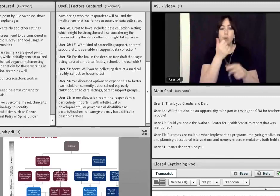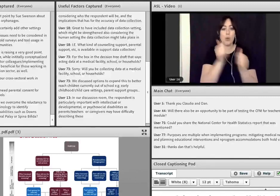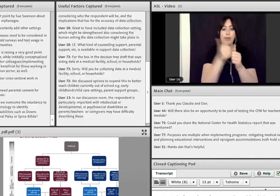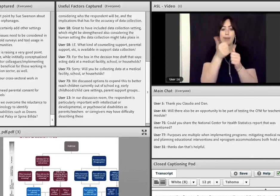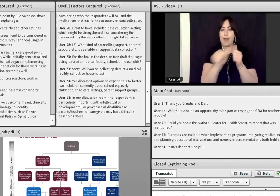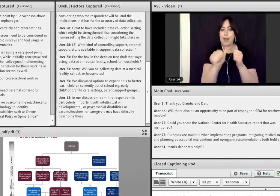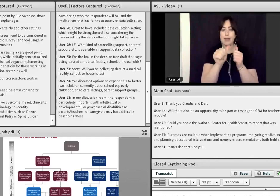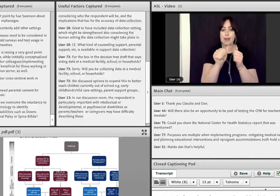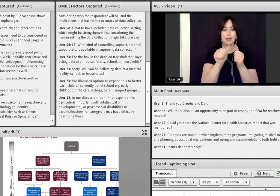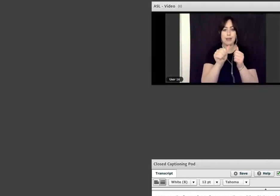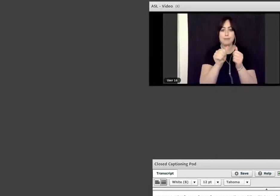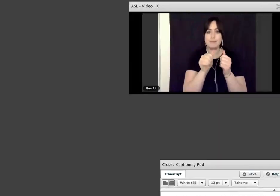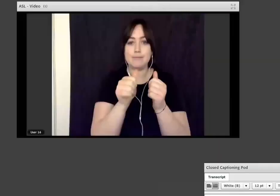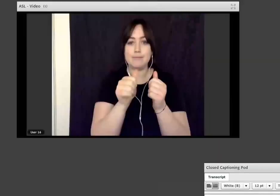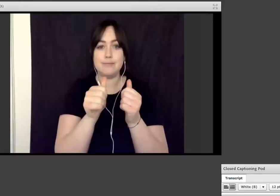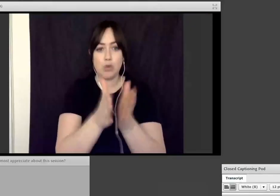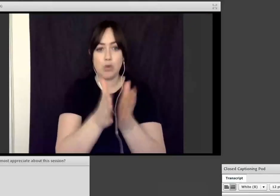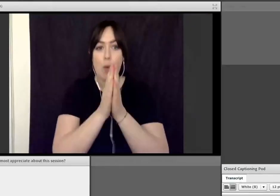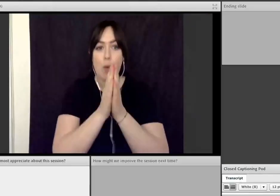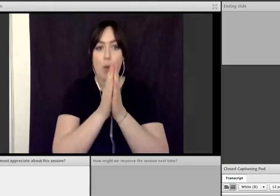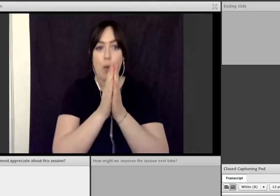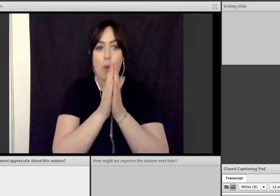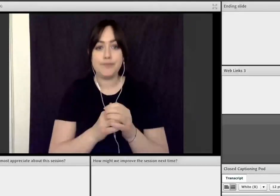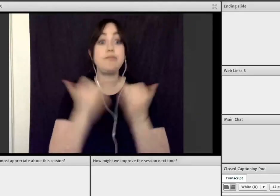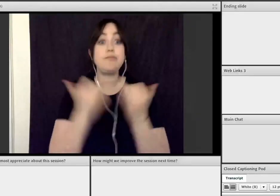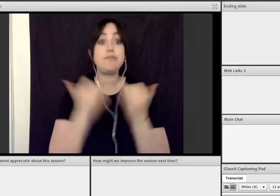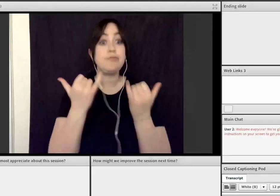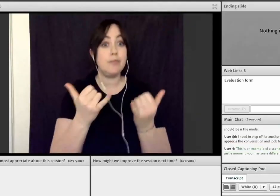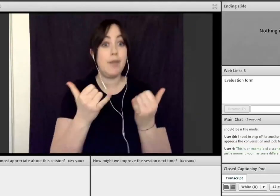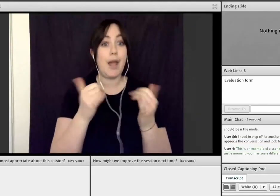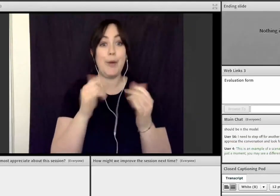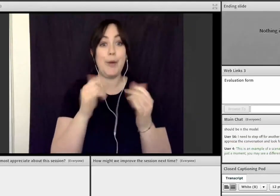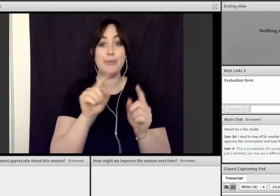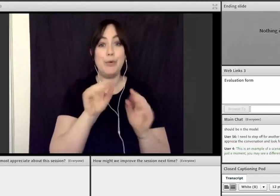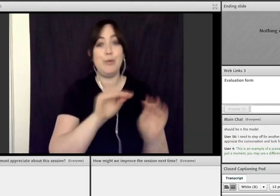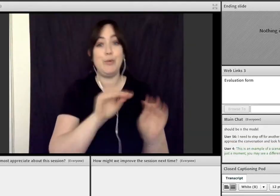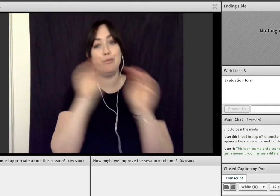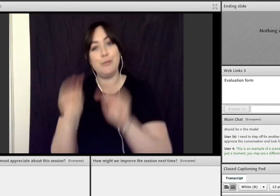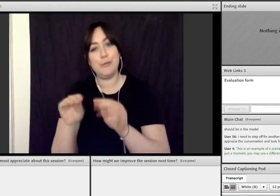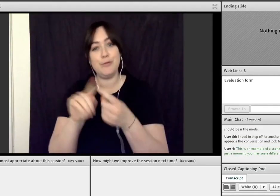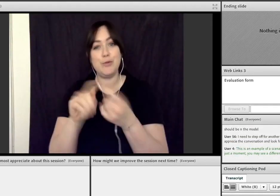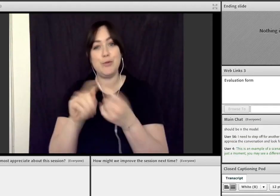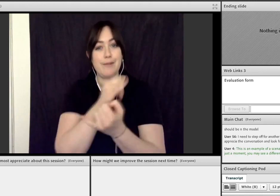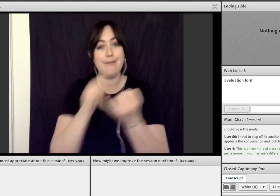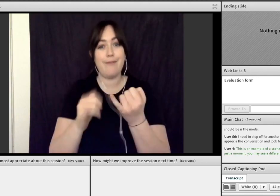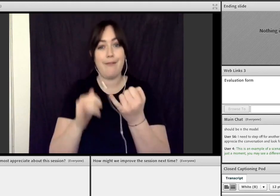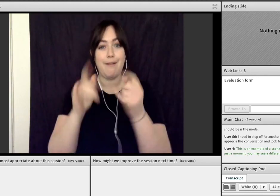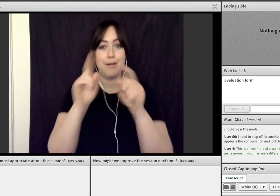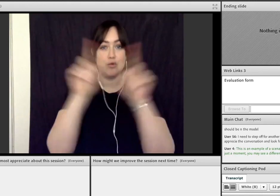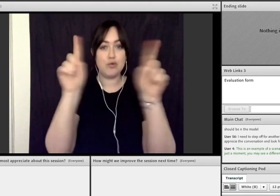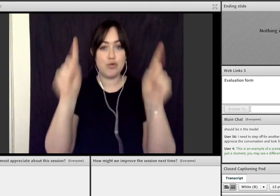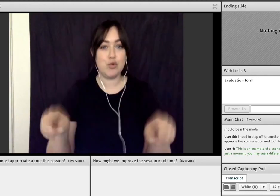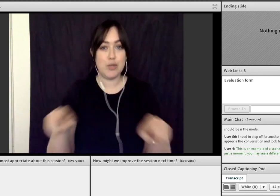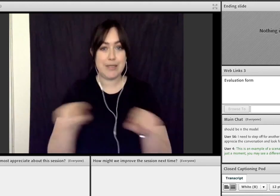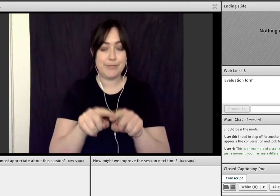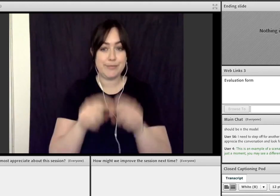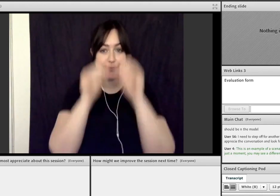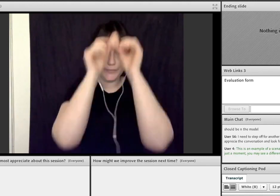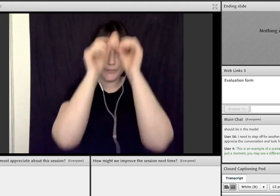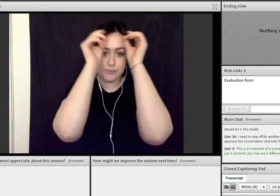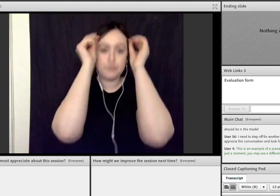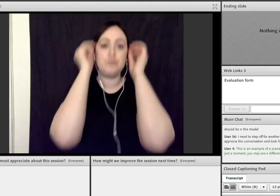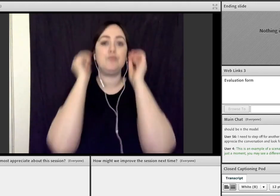requesting. So with that, let's move to our final screen. And I am going